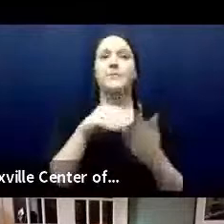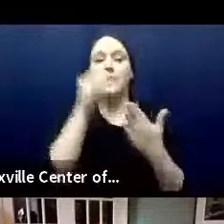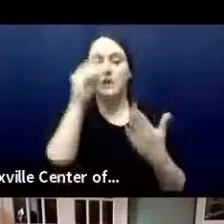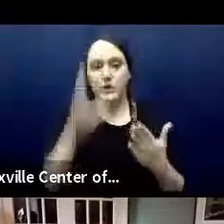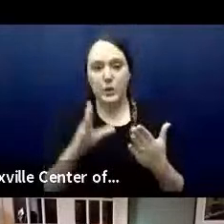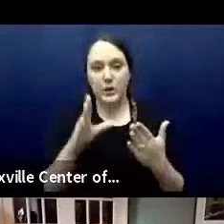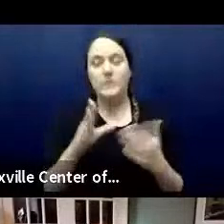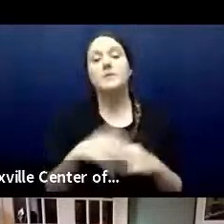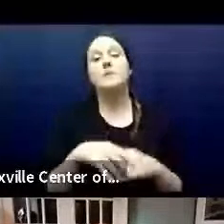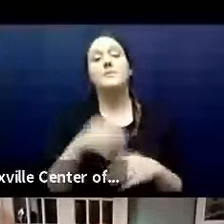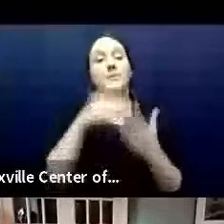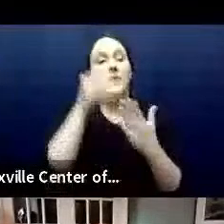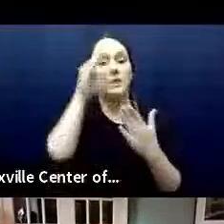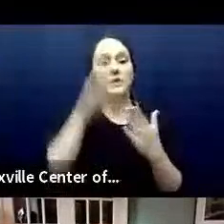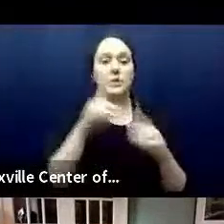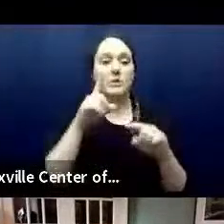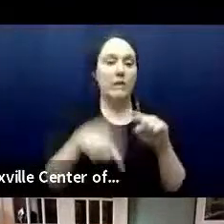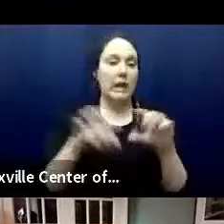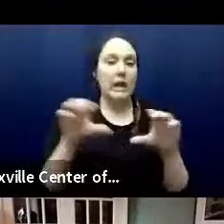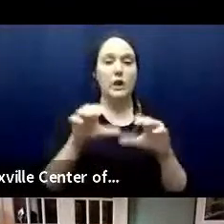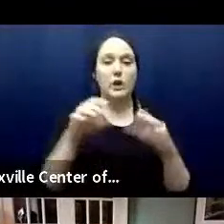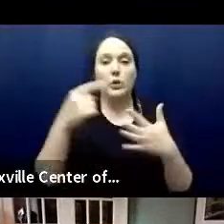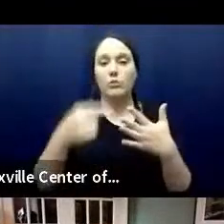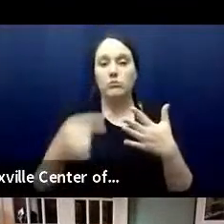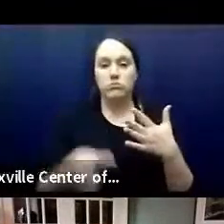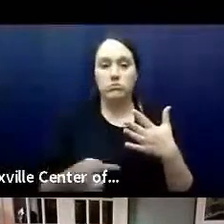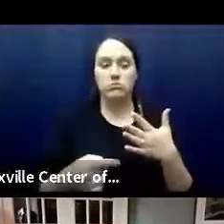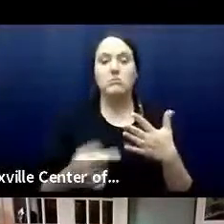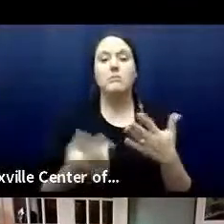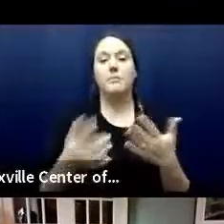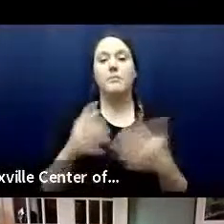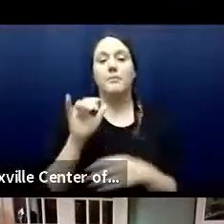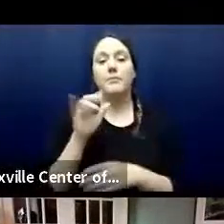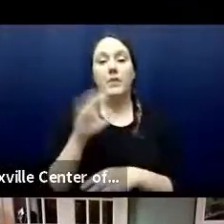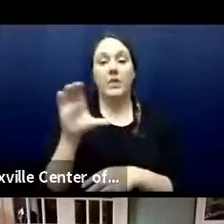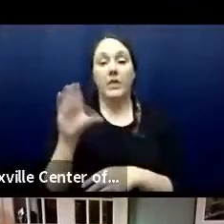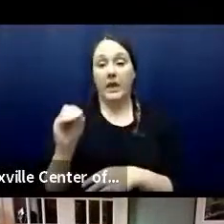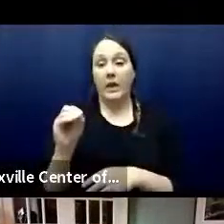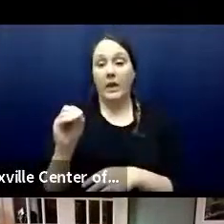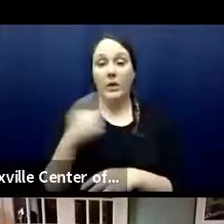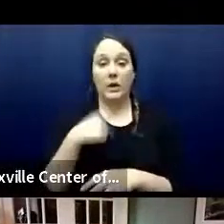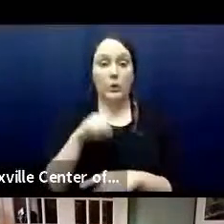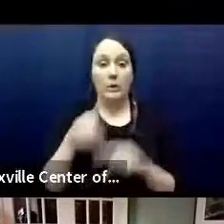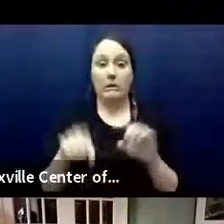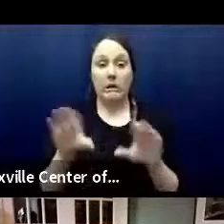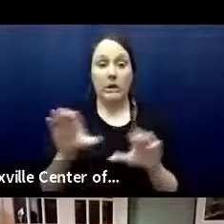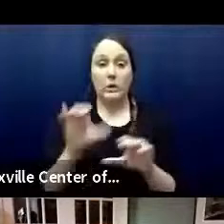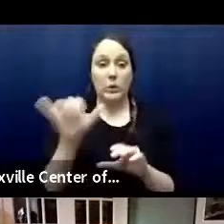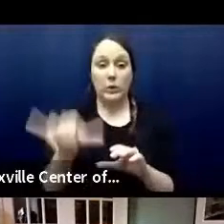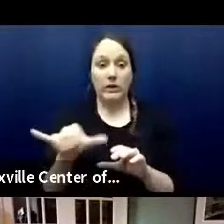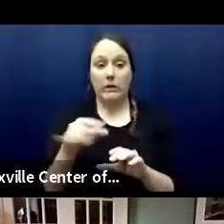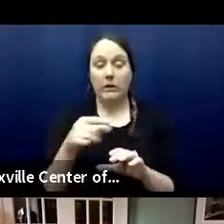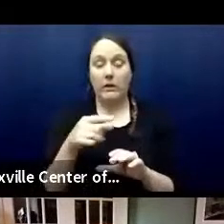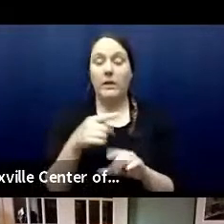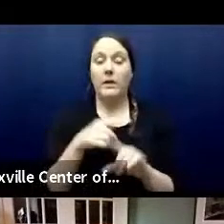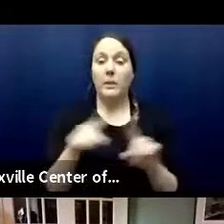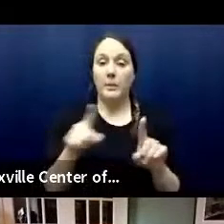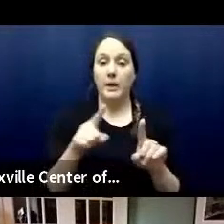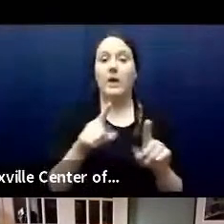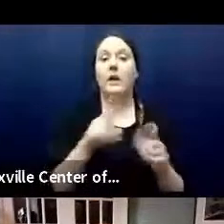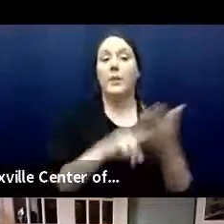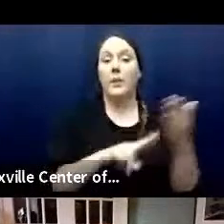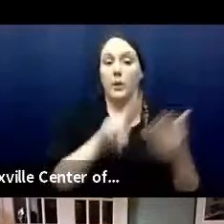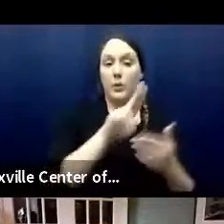students can't do this and can't do that. As of course, as the county, we can't do that, but I believe they have